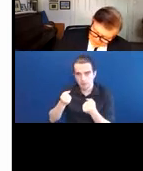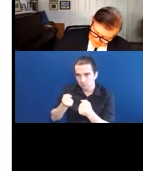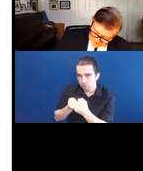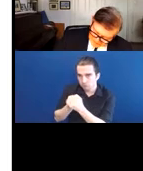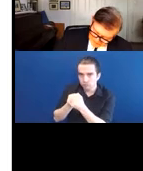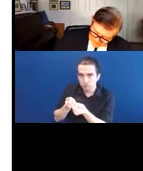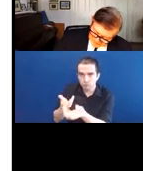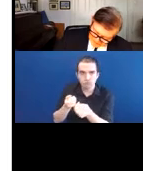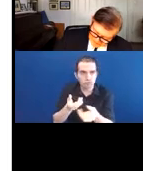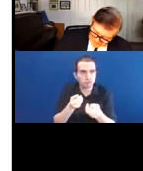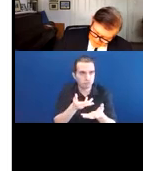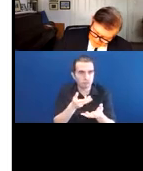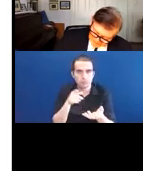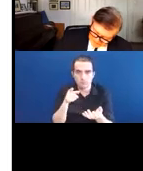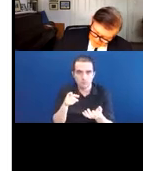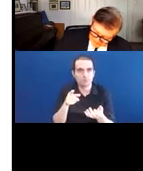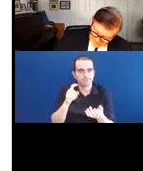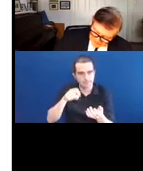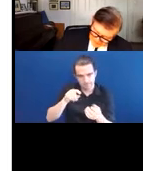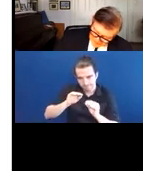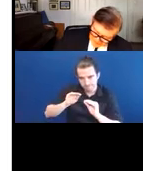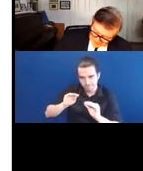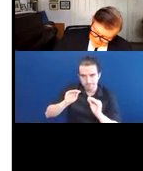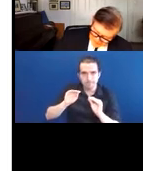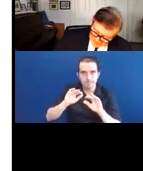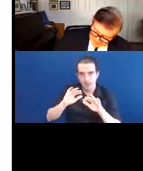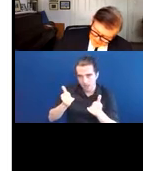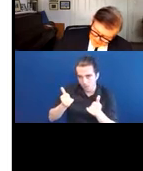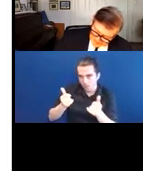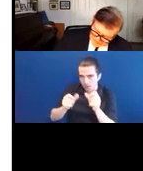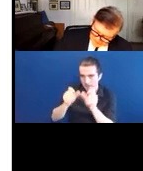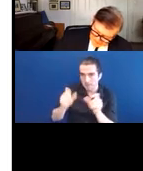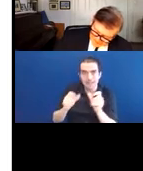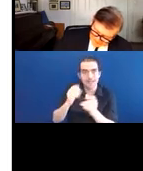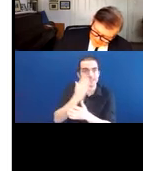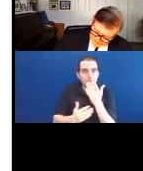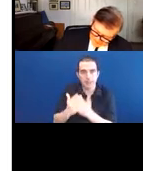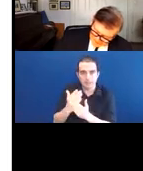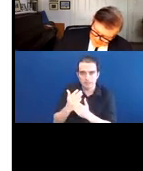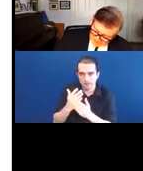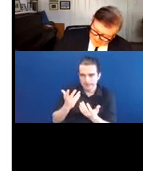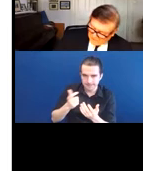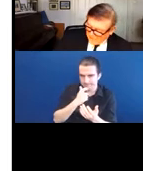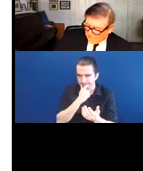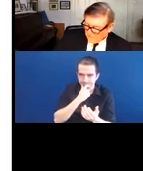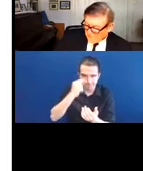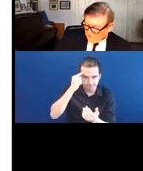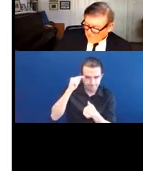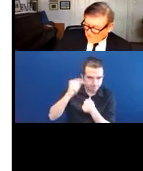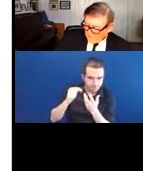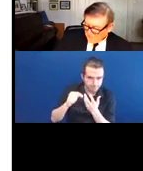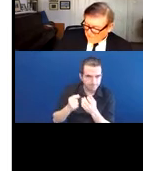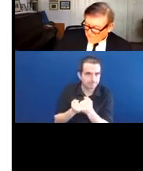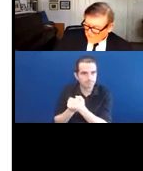mandatory course curriculum to be independent. Oh, I see. That might be our course curriculum. Not